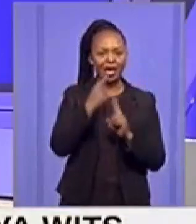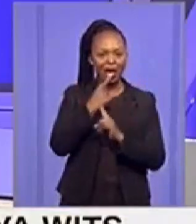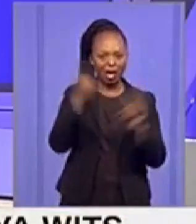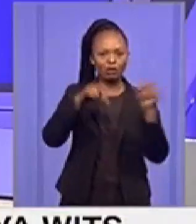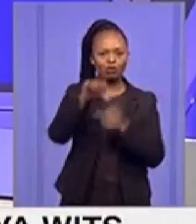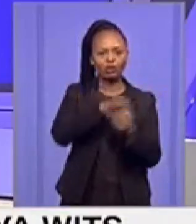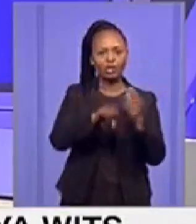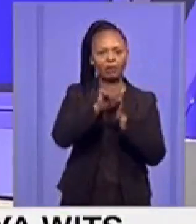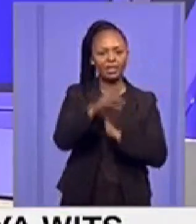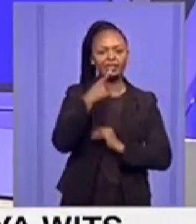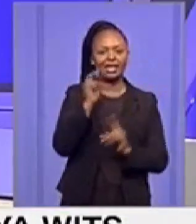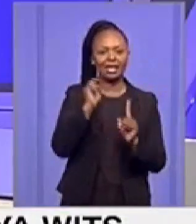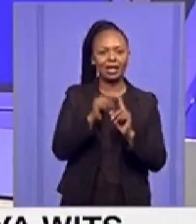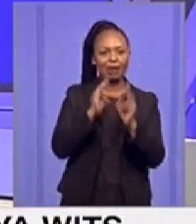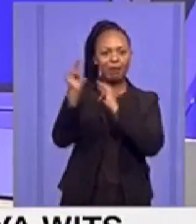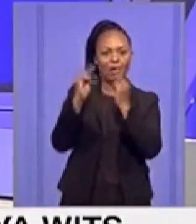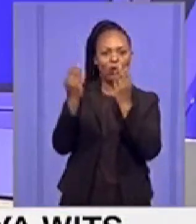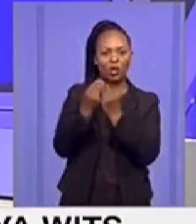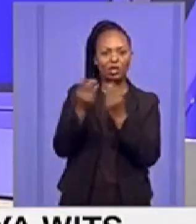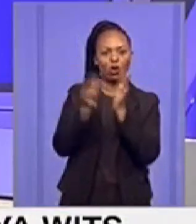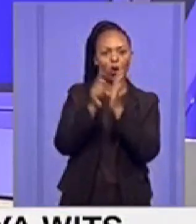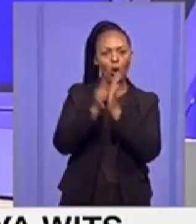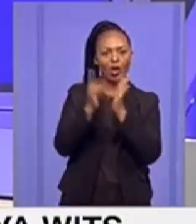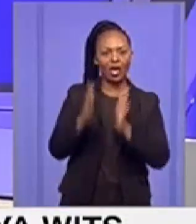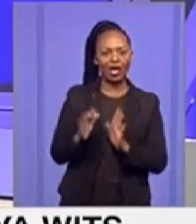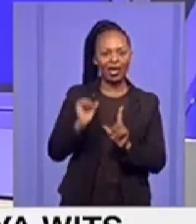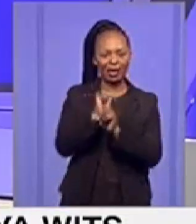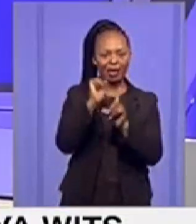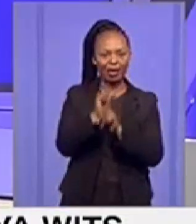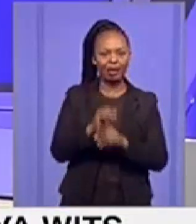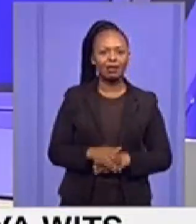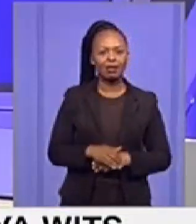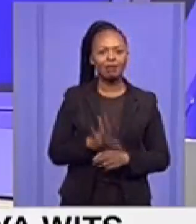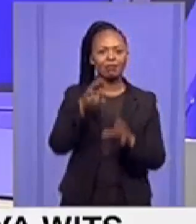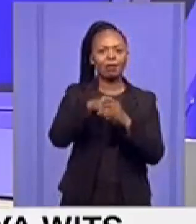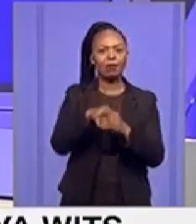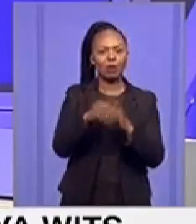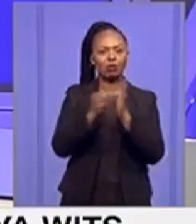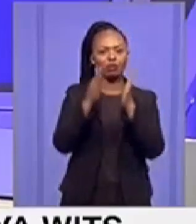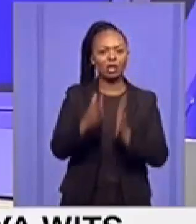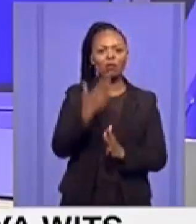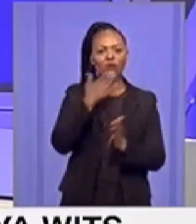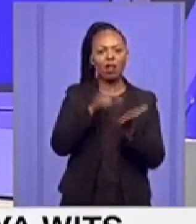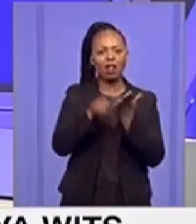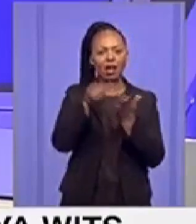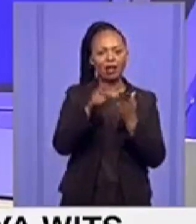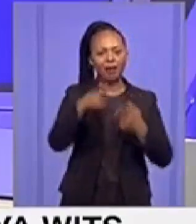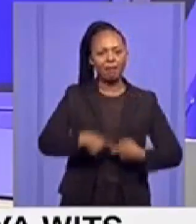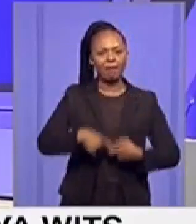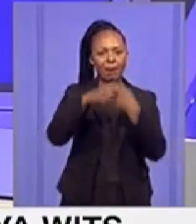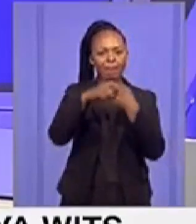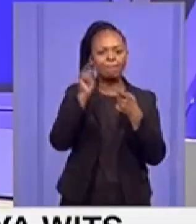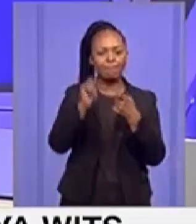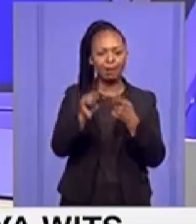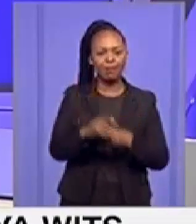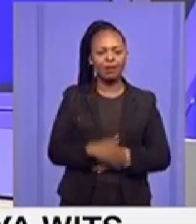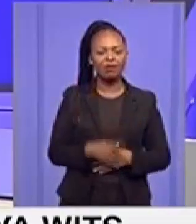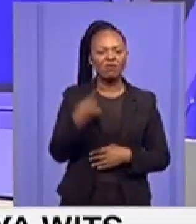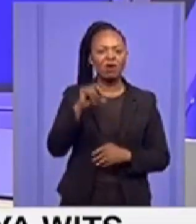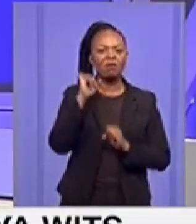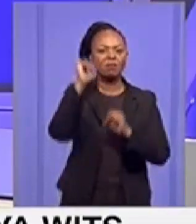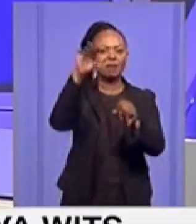social media hore o ntse a buisana le maqweta a hae. O kena palong ya baithuti ba fumane mangolo a ho ba kgina ka wa le kabelo